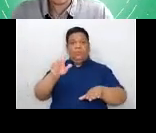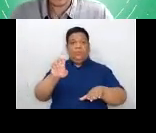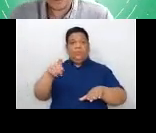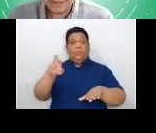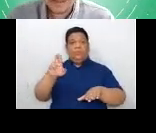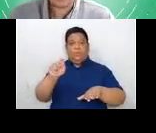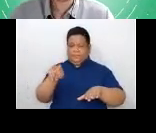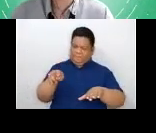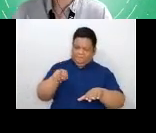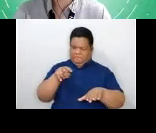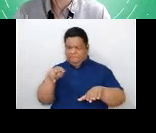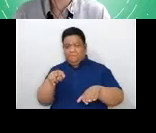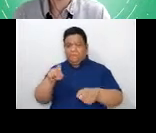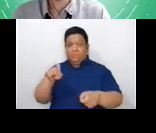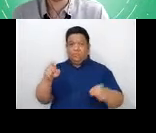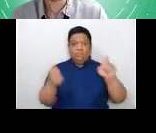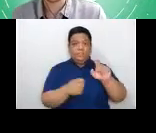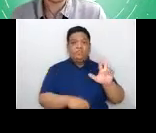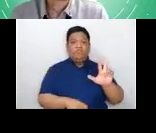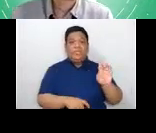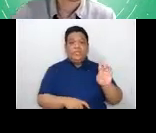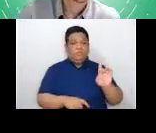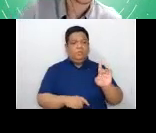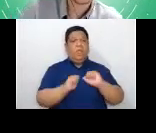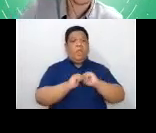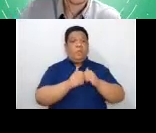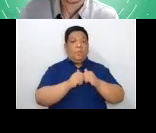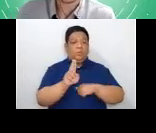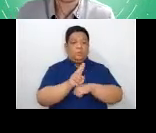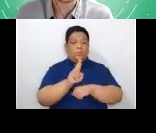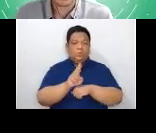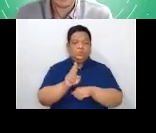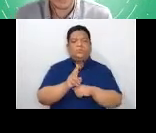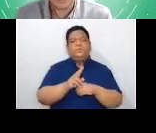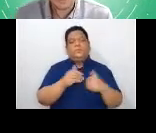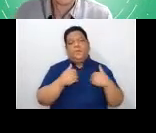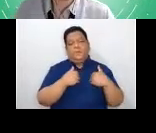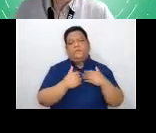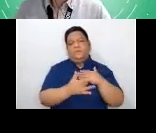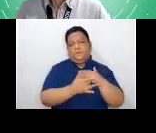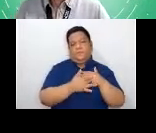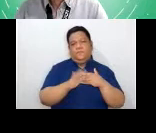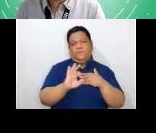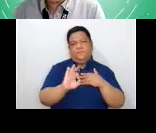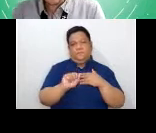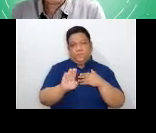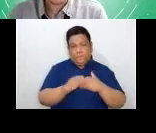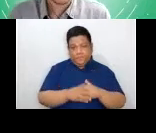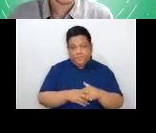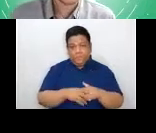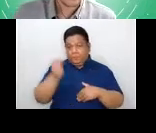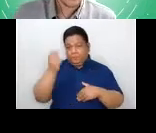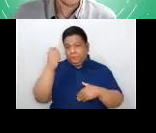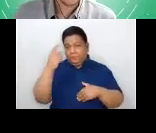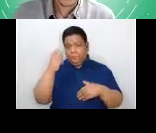can transform them into three-dimensional figures thanks to digital fabrication. If you've ever seen a plan